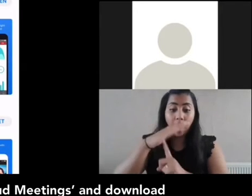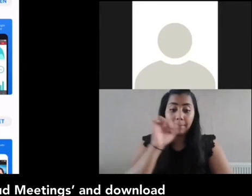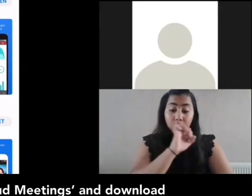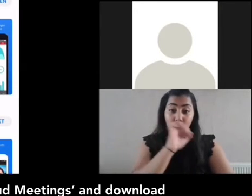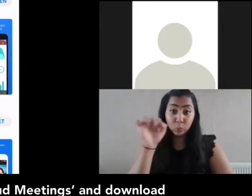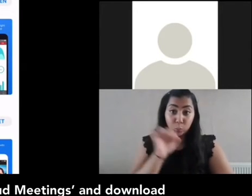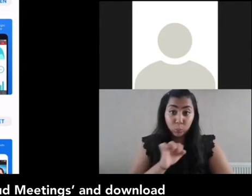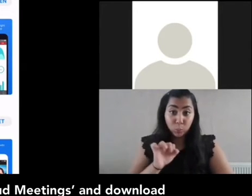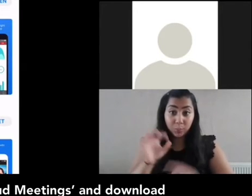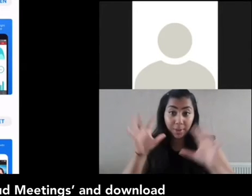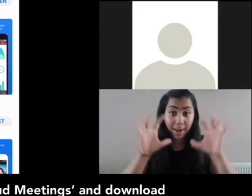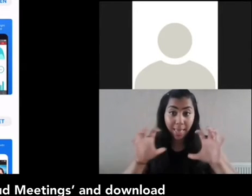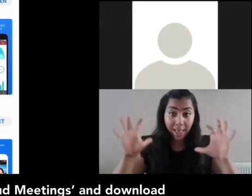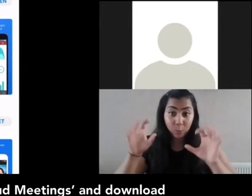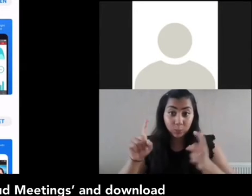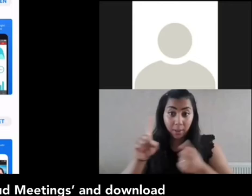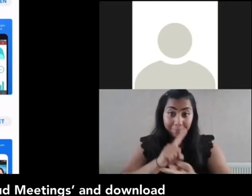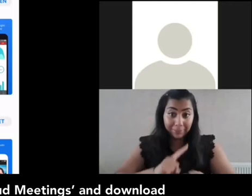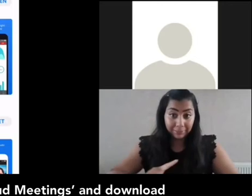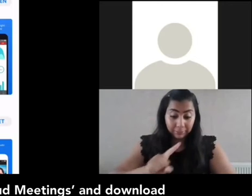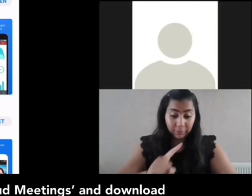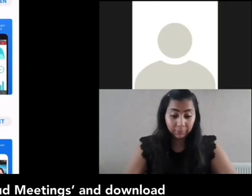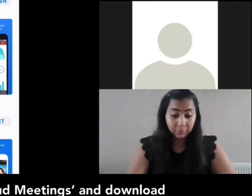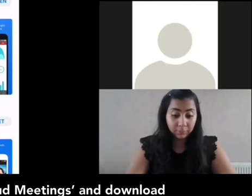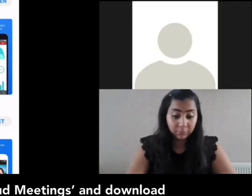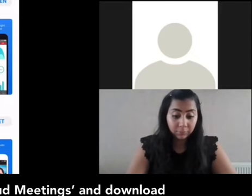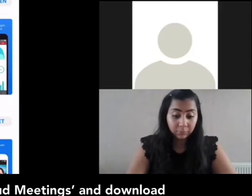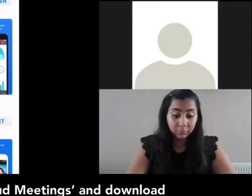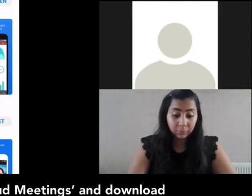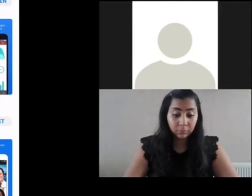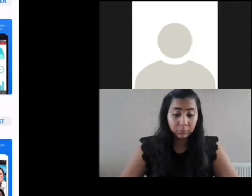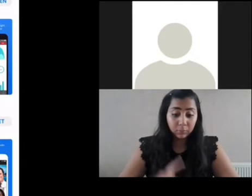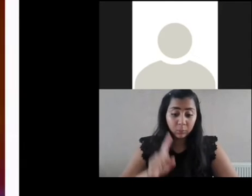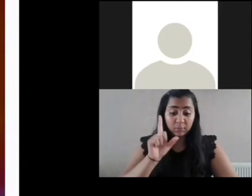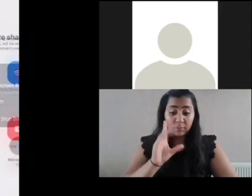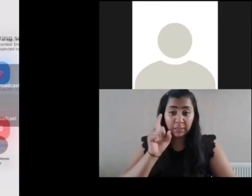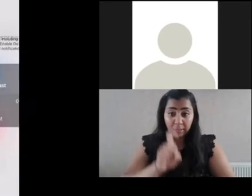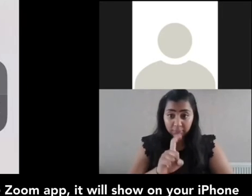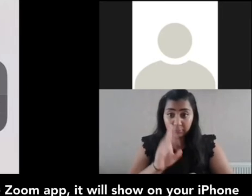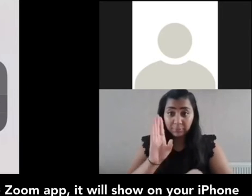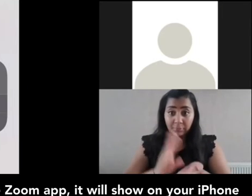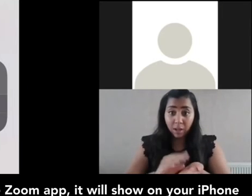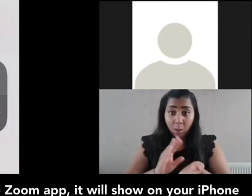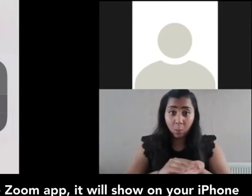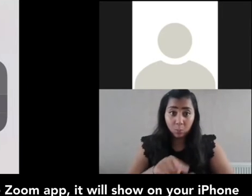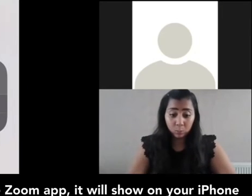Click on Zoom Cloud Meetings and download.